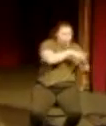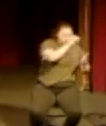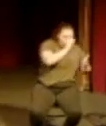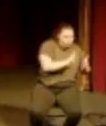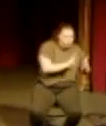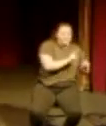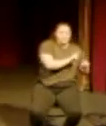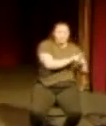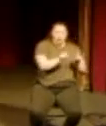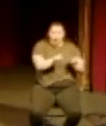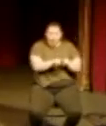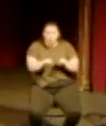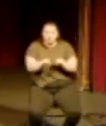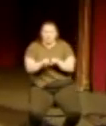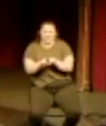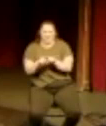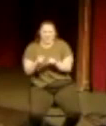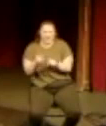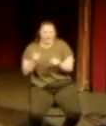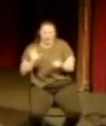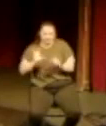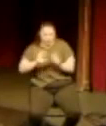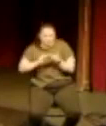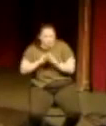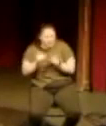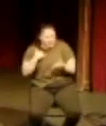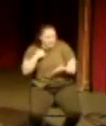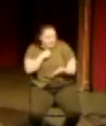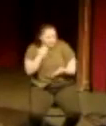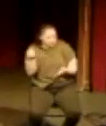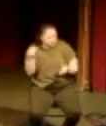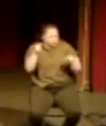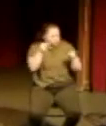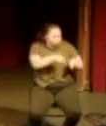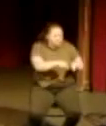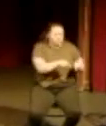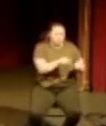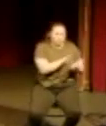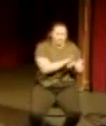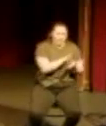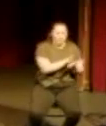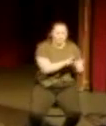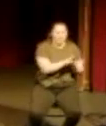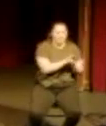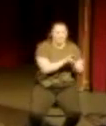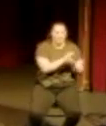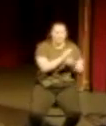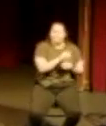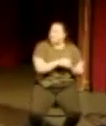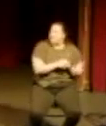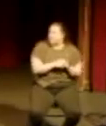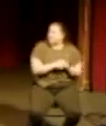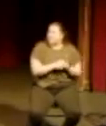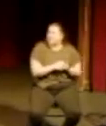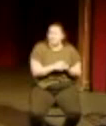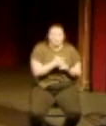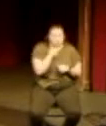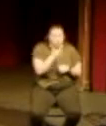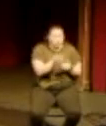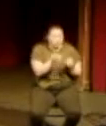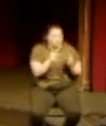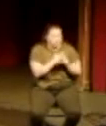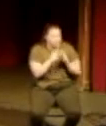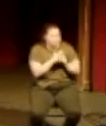getting 3,000-4,000 community members on our campus every other Saturday in the fall, big time. Really, we have a big